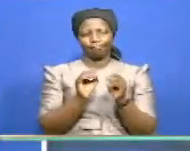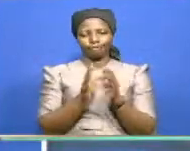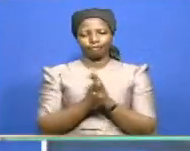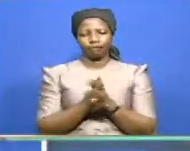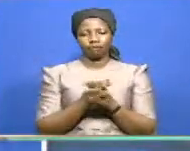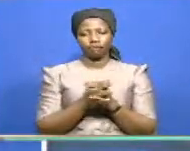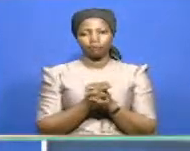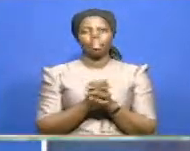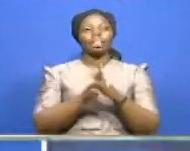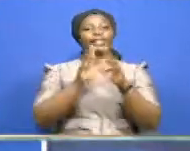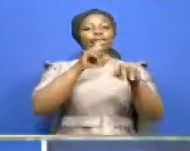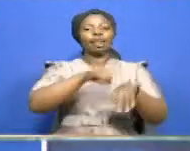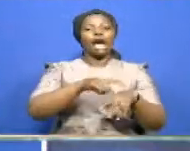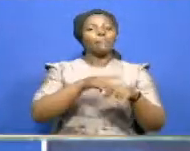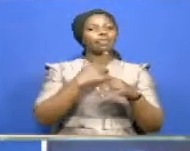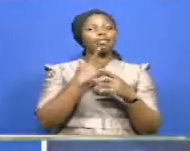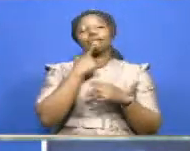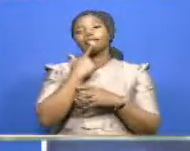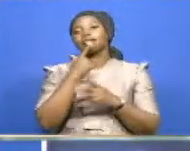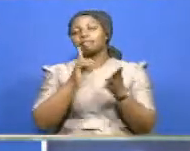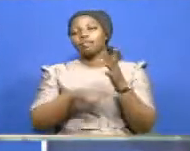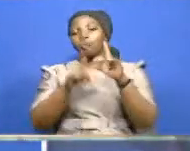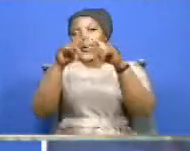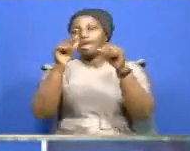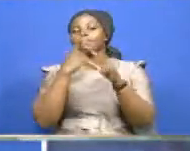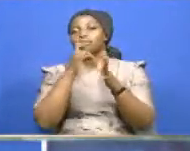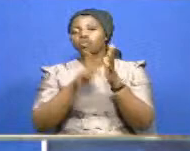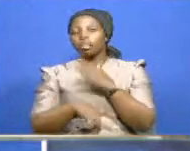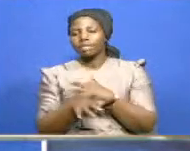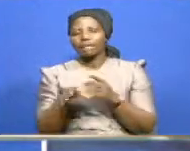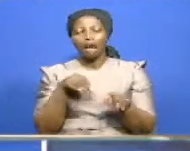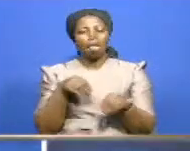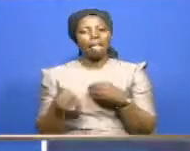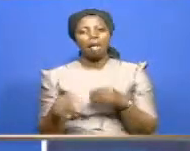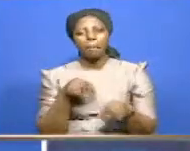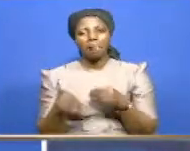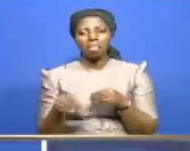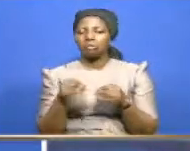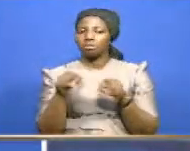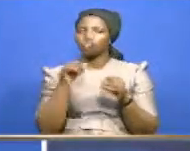kwa. As the saying goes, disability is not inability.